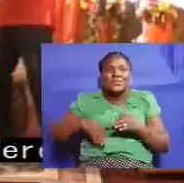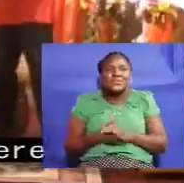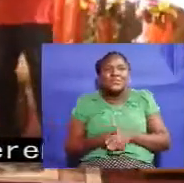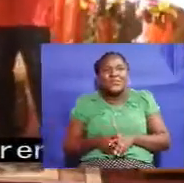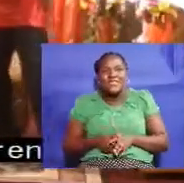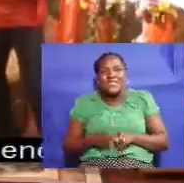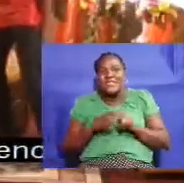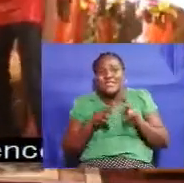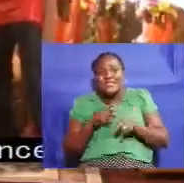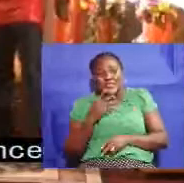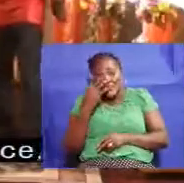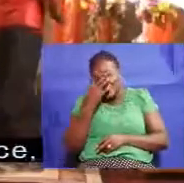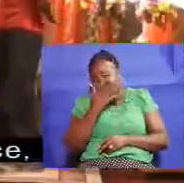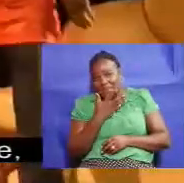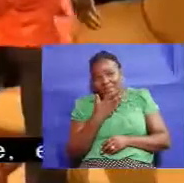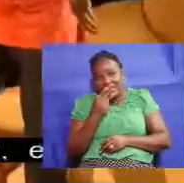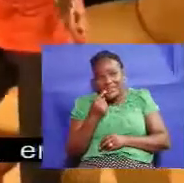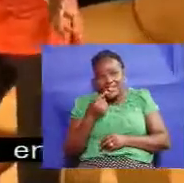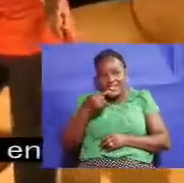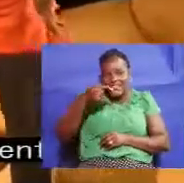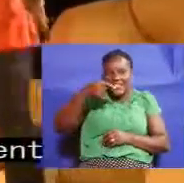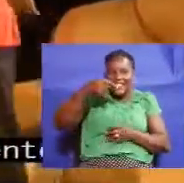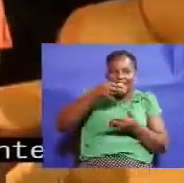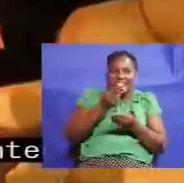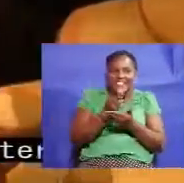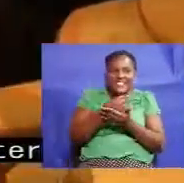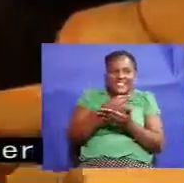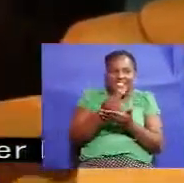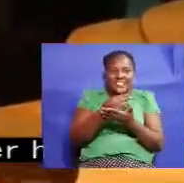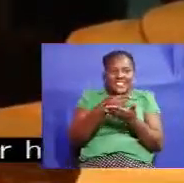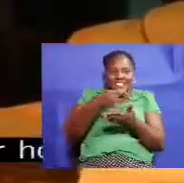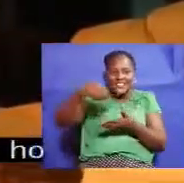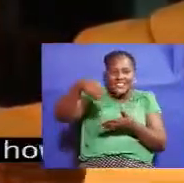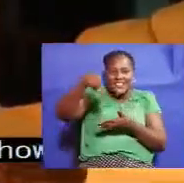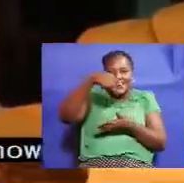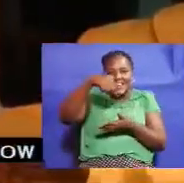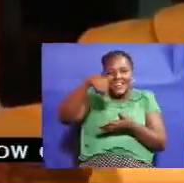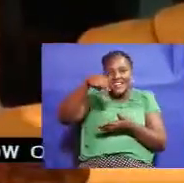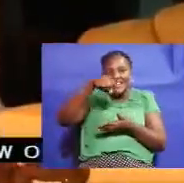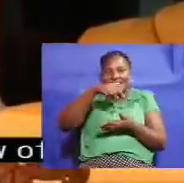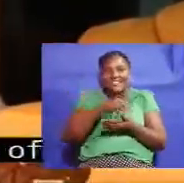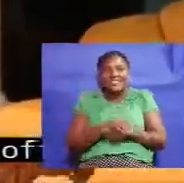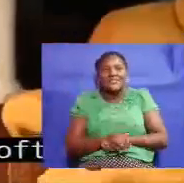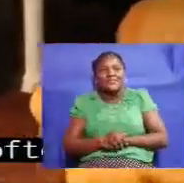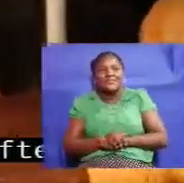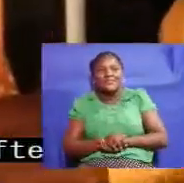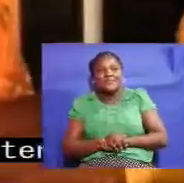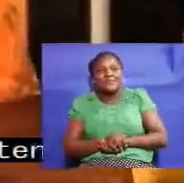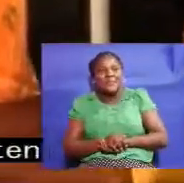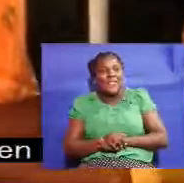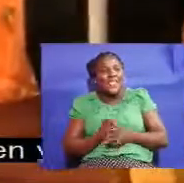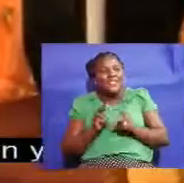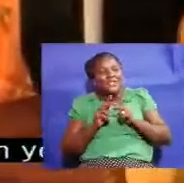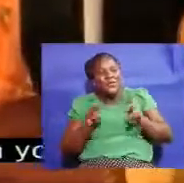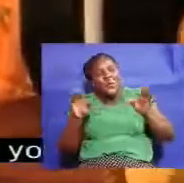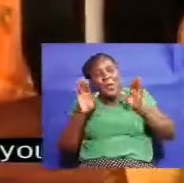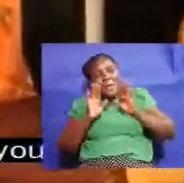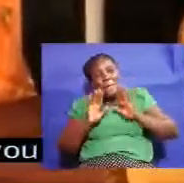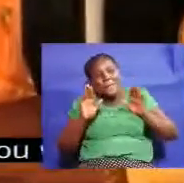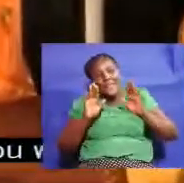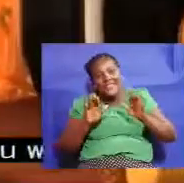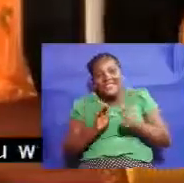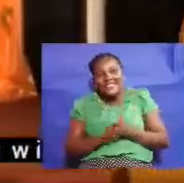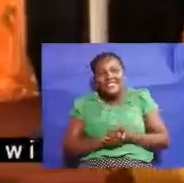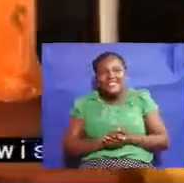look amazing, charming, splendid, and splendiferous. Please come. Thank you. Baby, it's